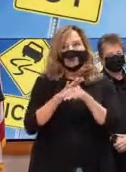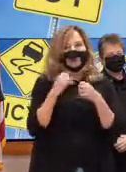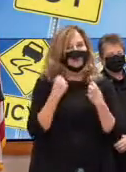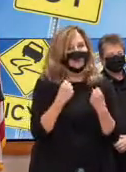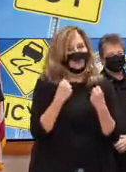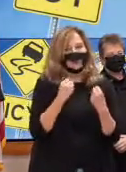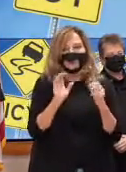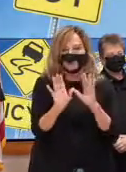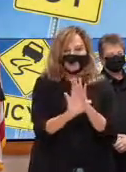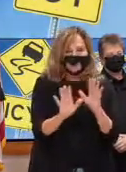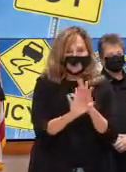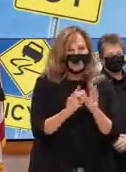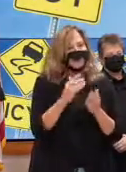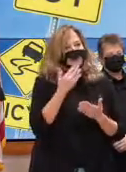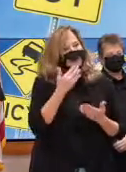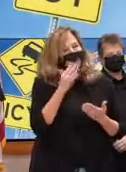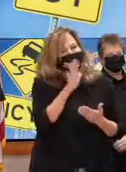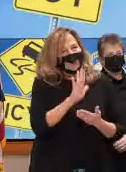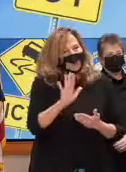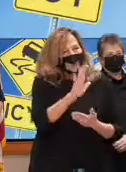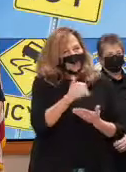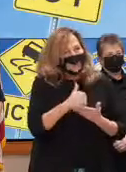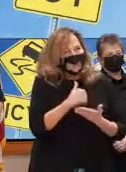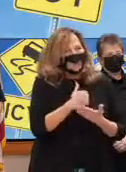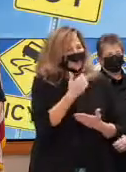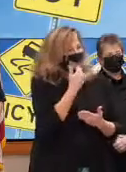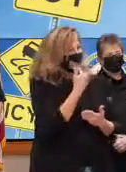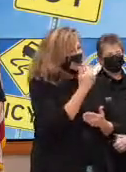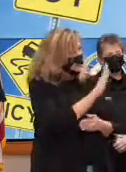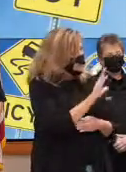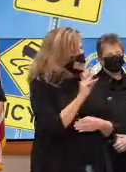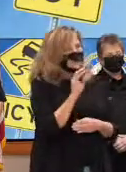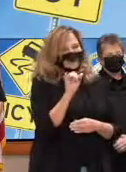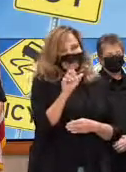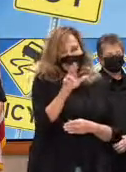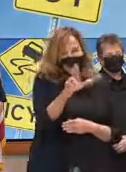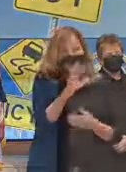need everybody's help with this. Mayor, thank you for your partnership.